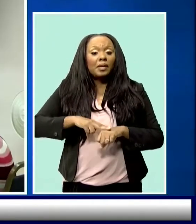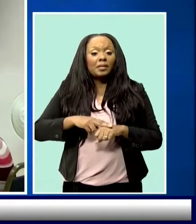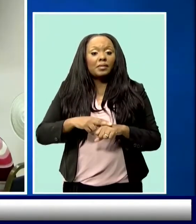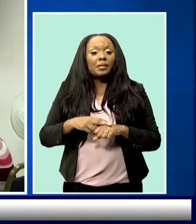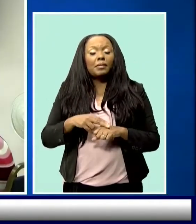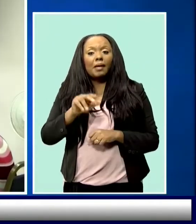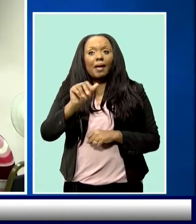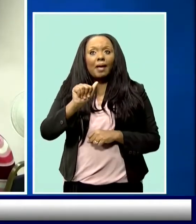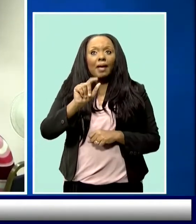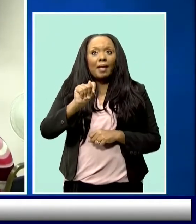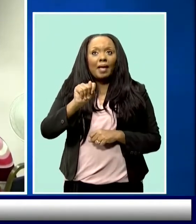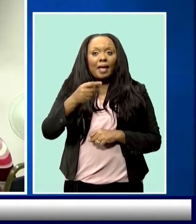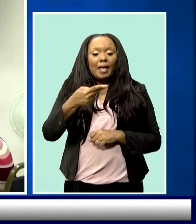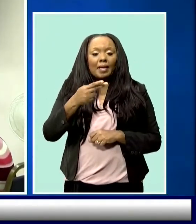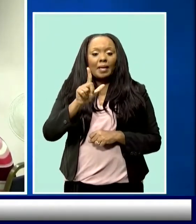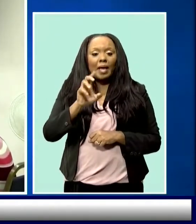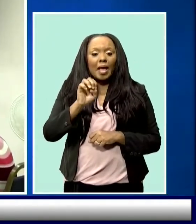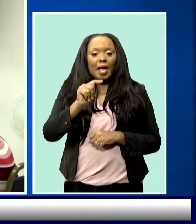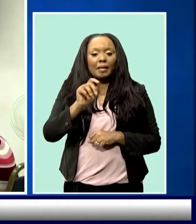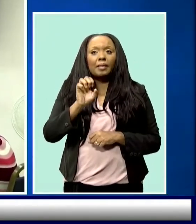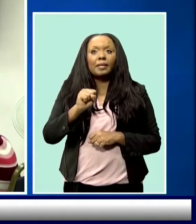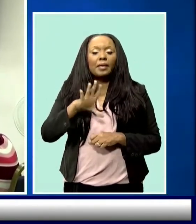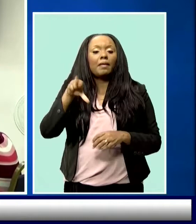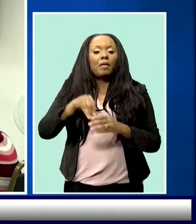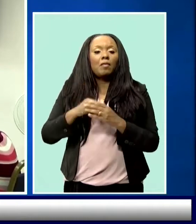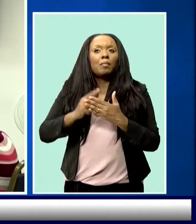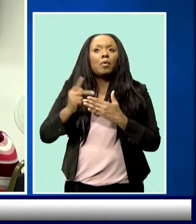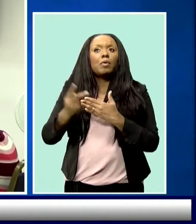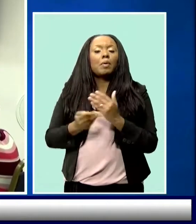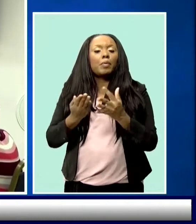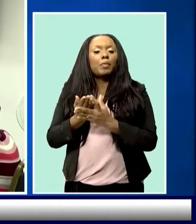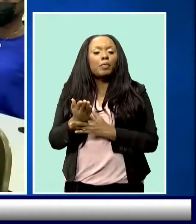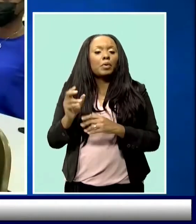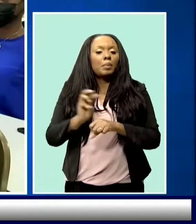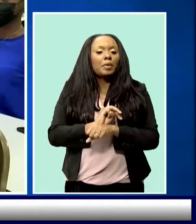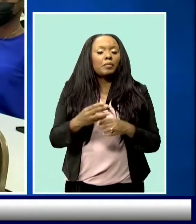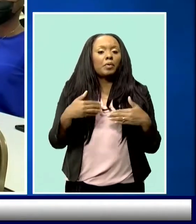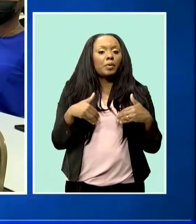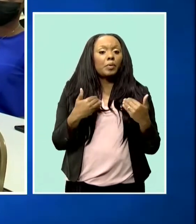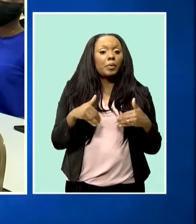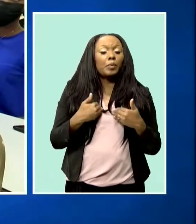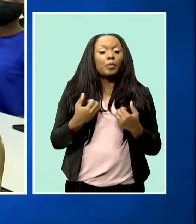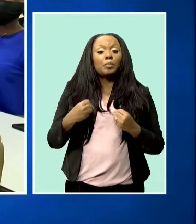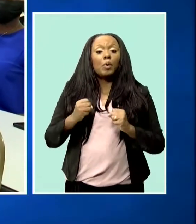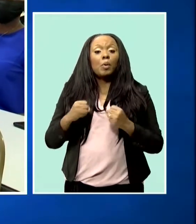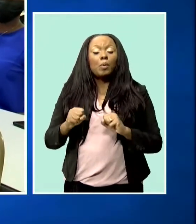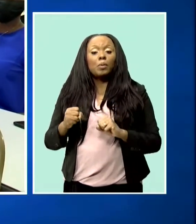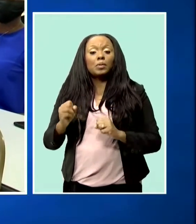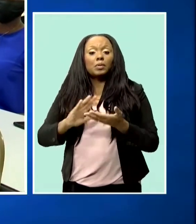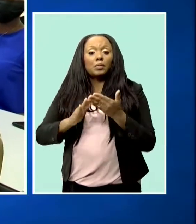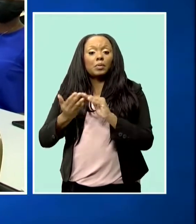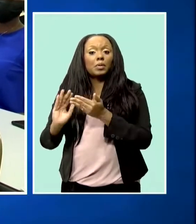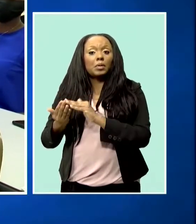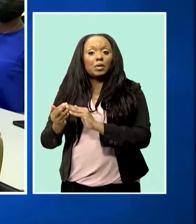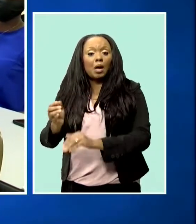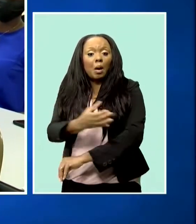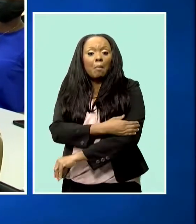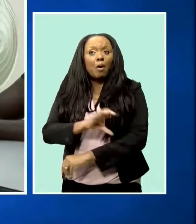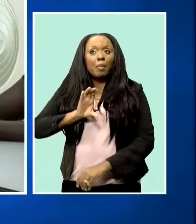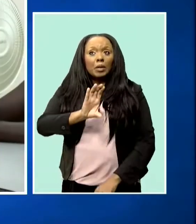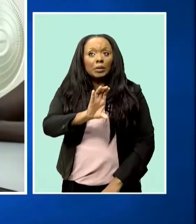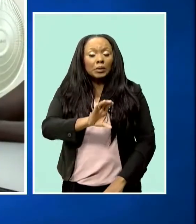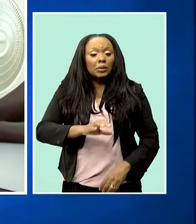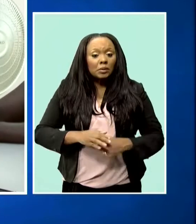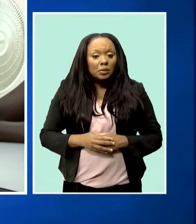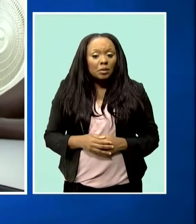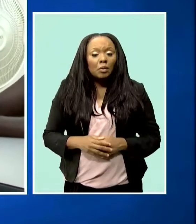Test SAT program organized by the Ministry of Youth, Sports and Community Empowerment. And in his address to the athletes